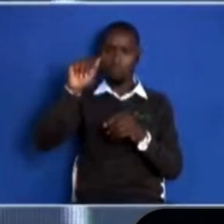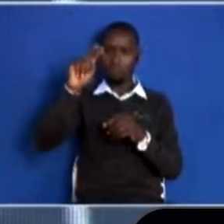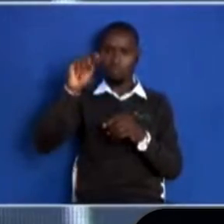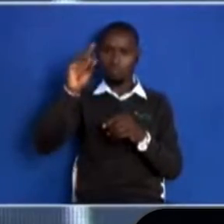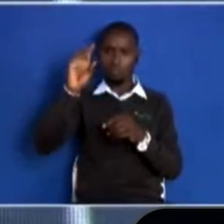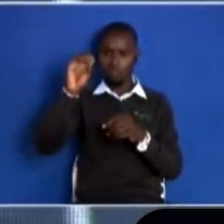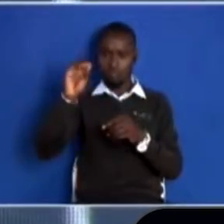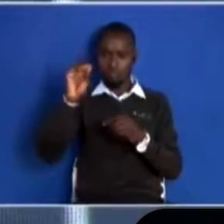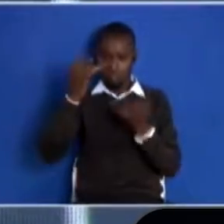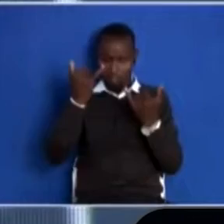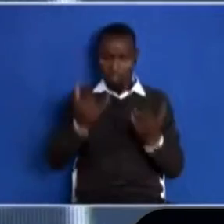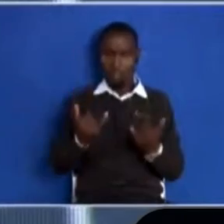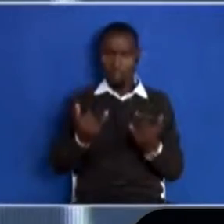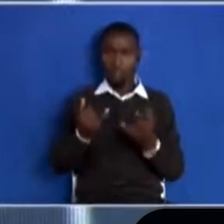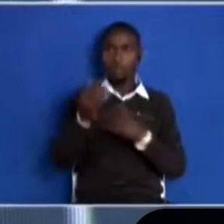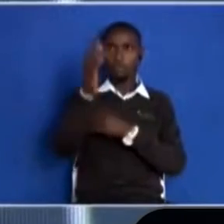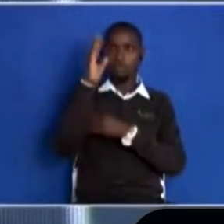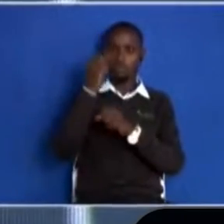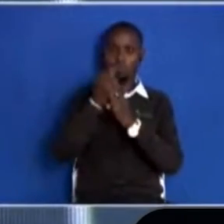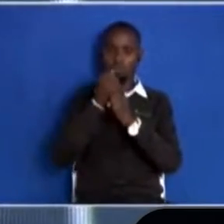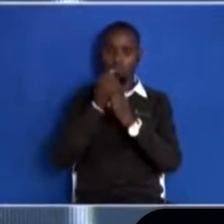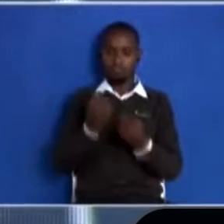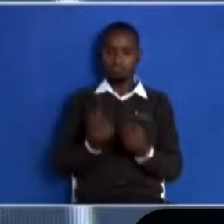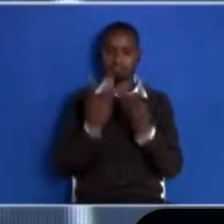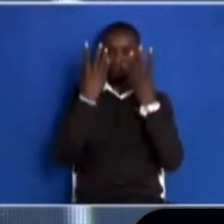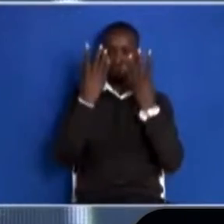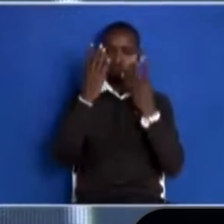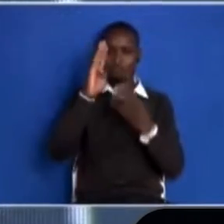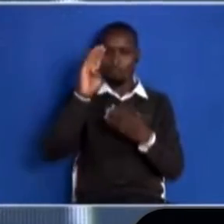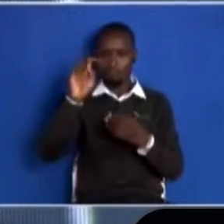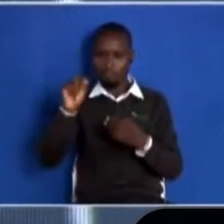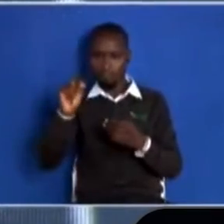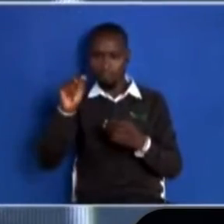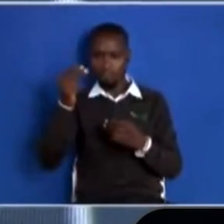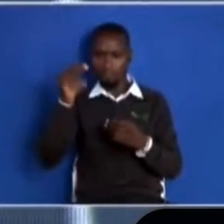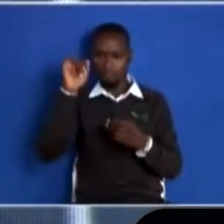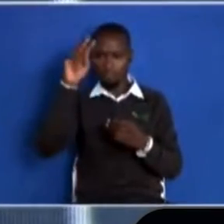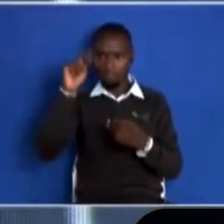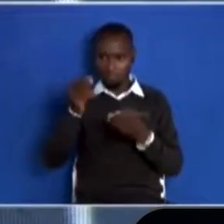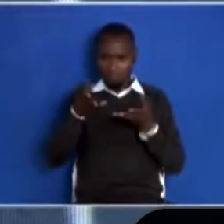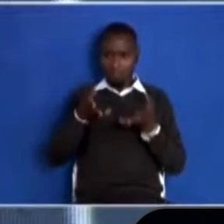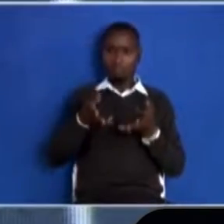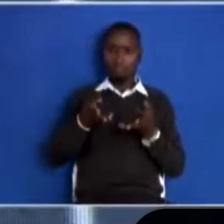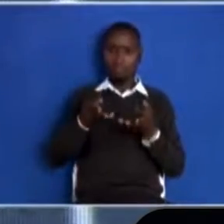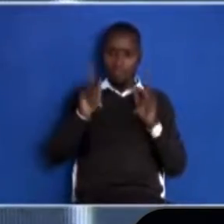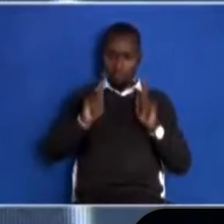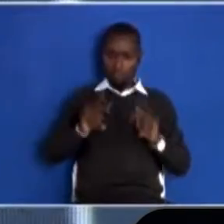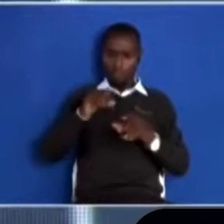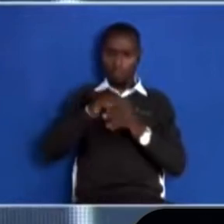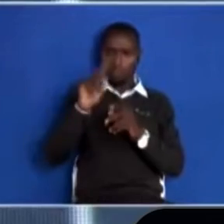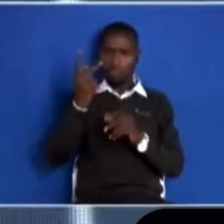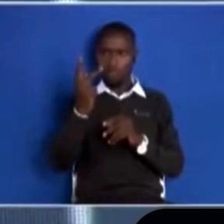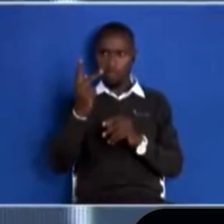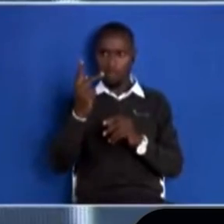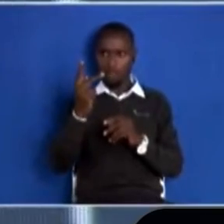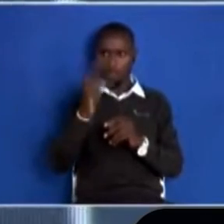that God has done it, Pastor Benny Hinn is here. Na hivyo Bwana amefanya, mchungaji Benny Hinn yuko hapa. People of Kenya, you must be grateful you have